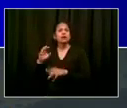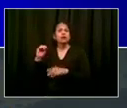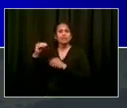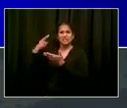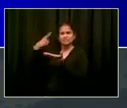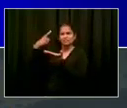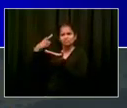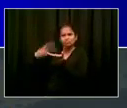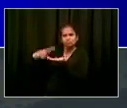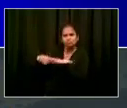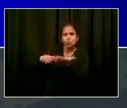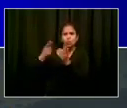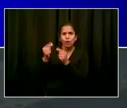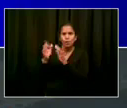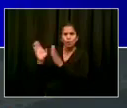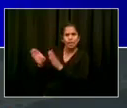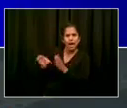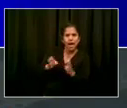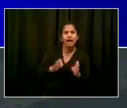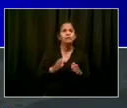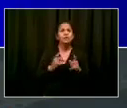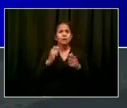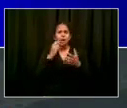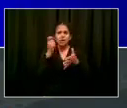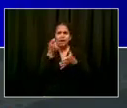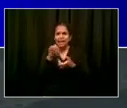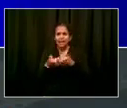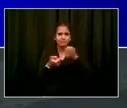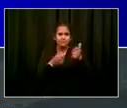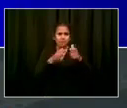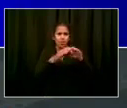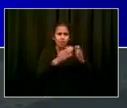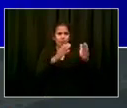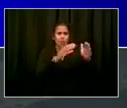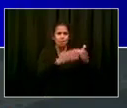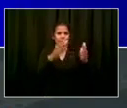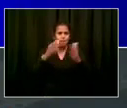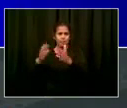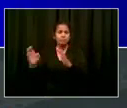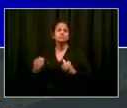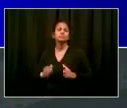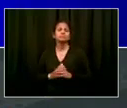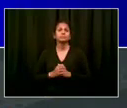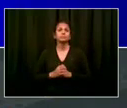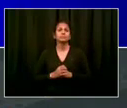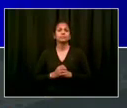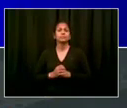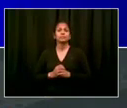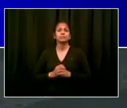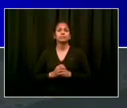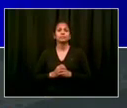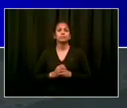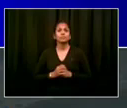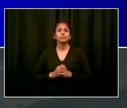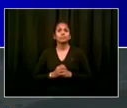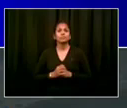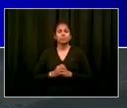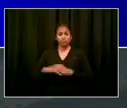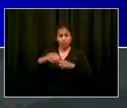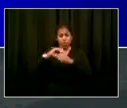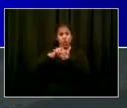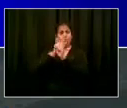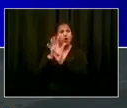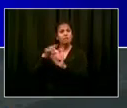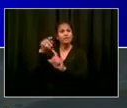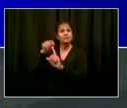want the most, the ability to beat back the coronavirus. Every New Yorker I've talked to starts with wanting to defeat this disease and recognizing